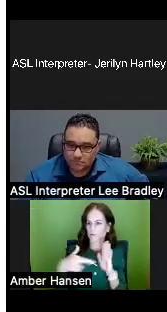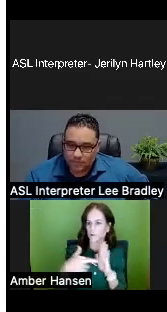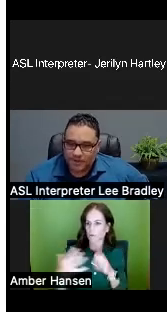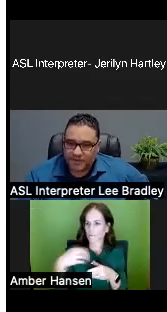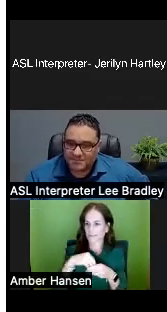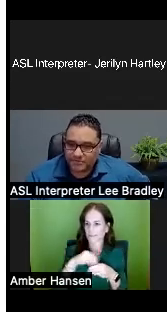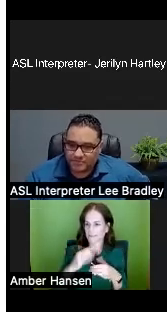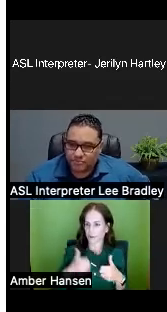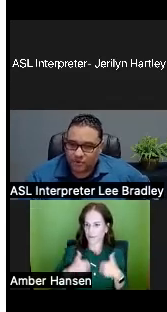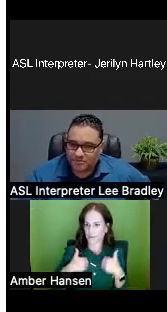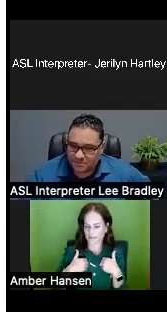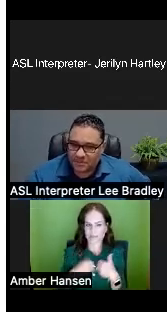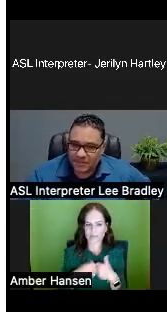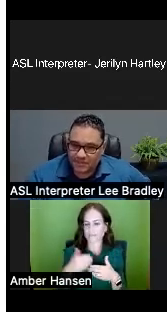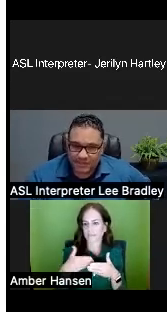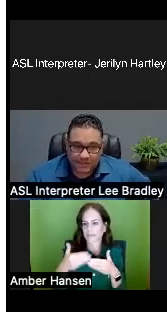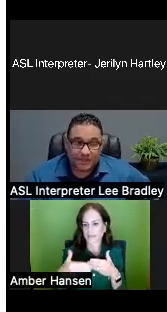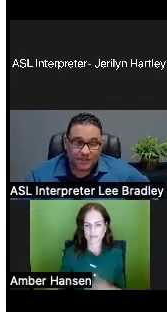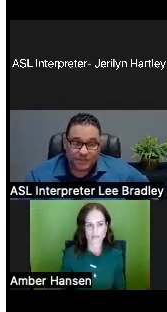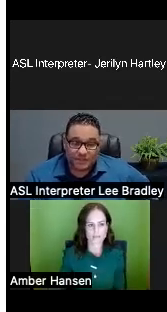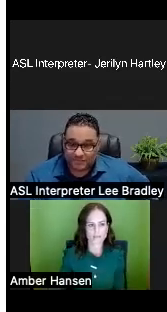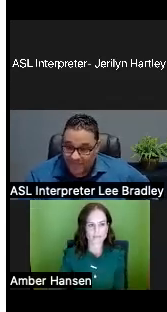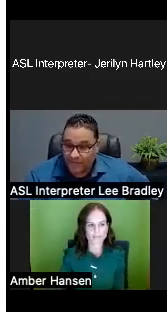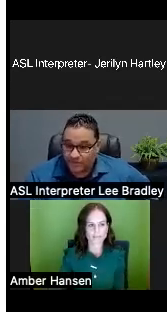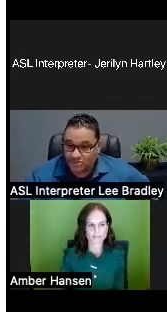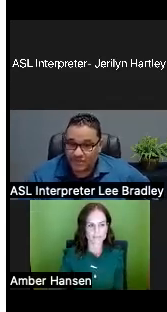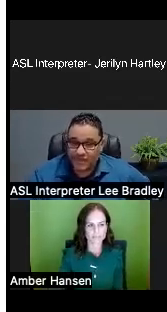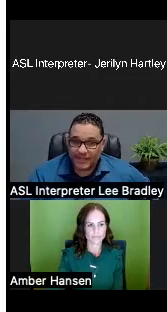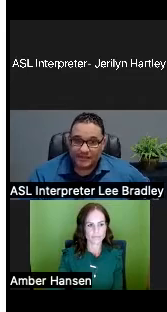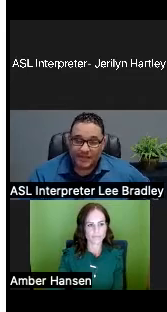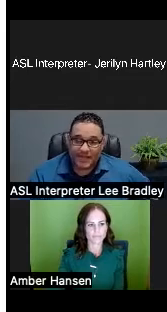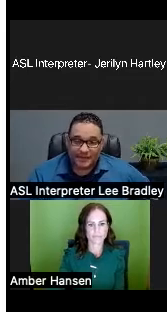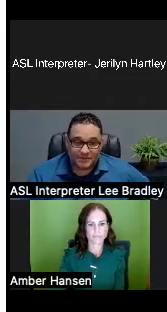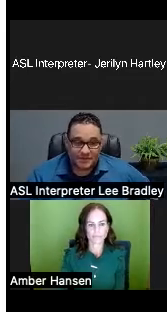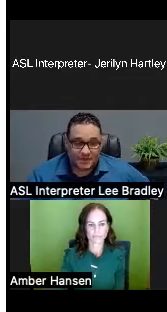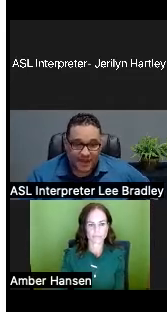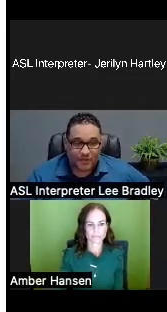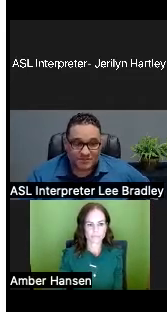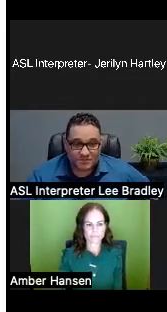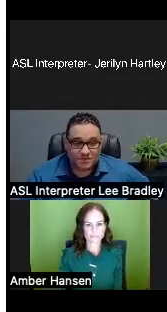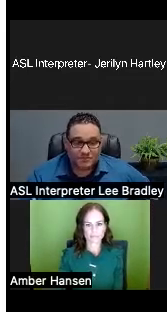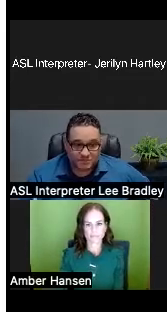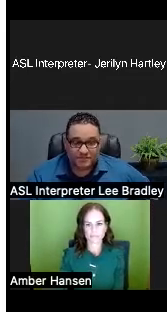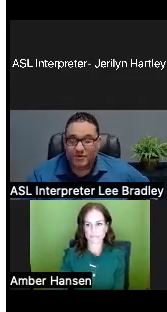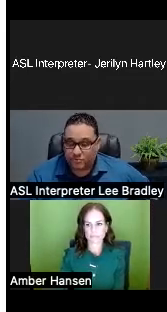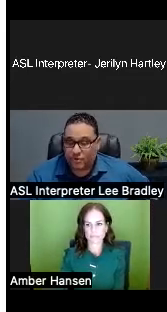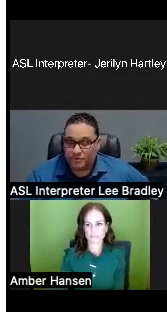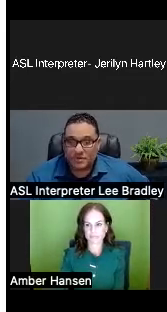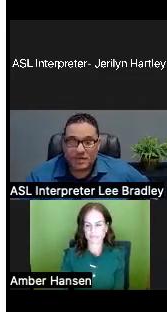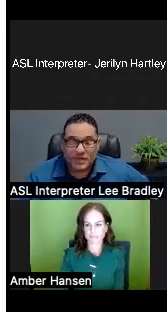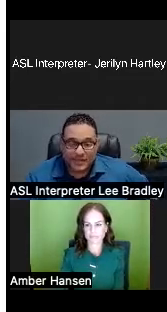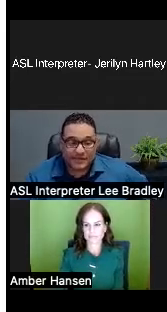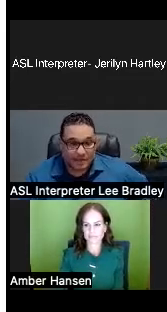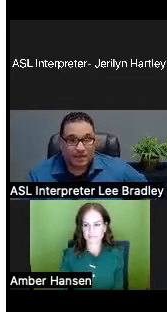I want to consider the importance of language and how it's very